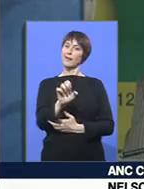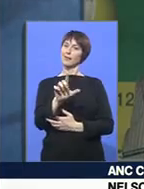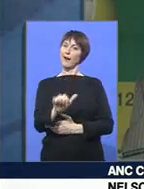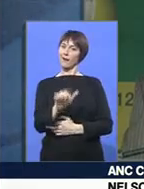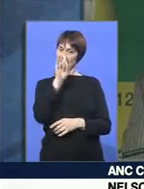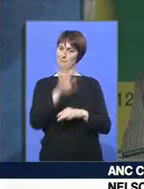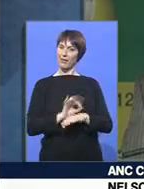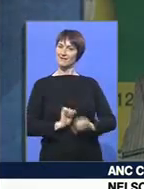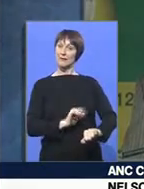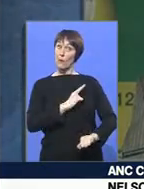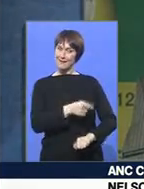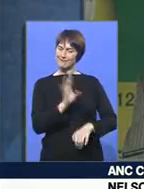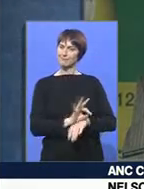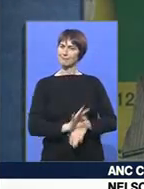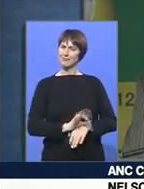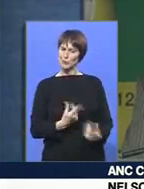plan.